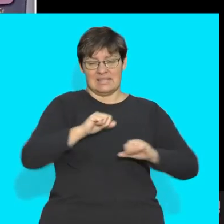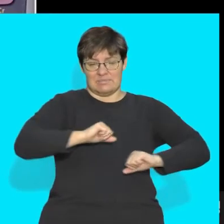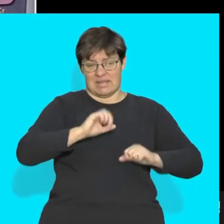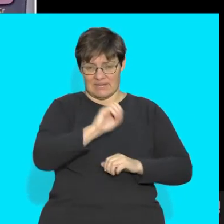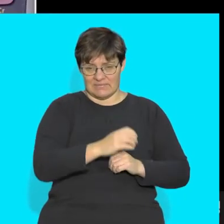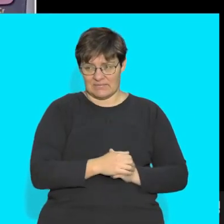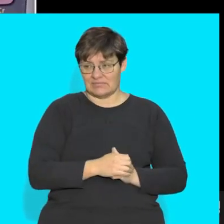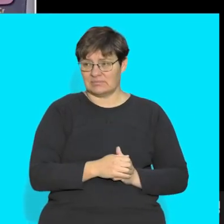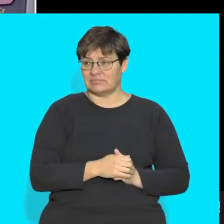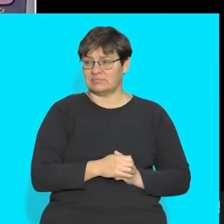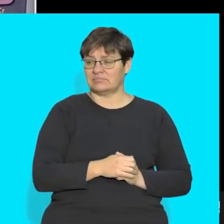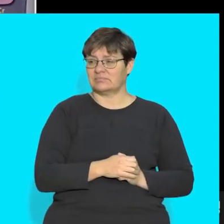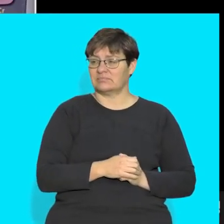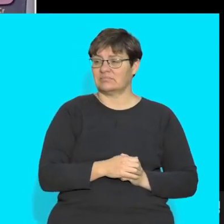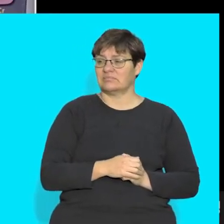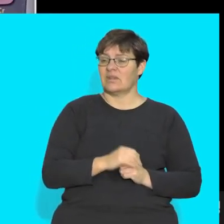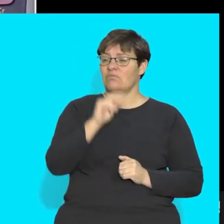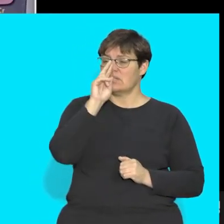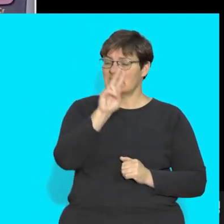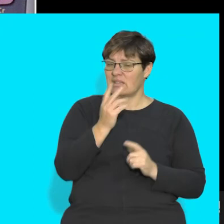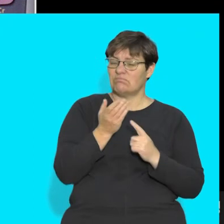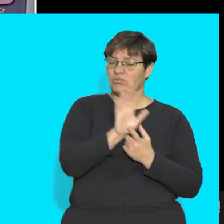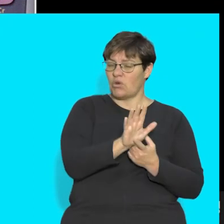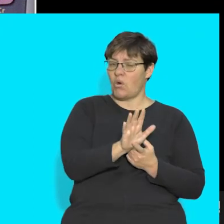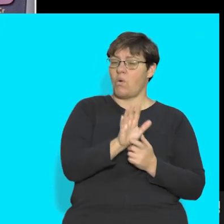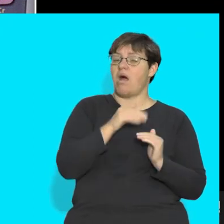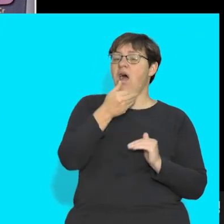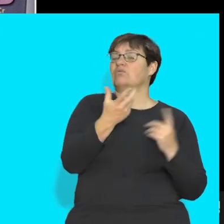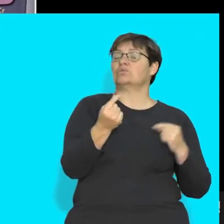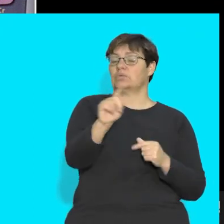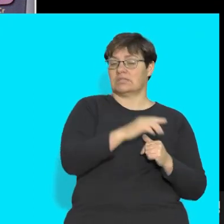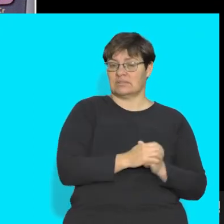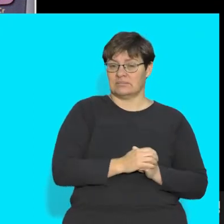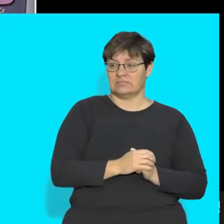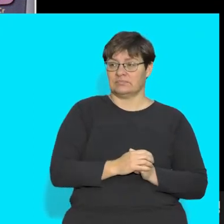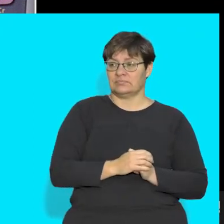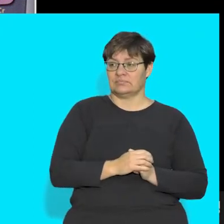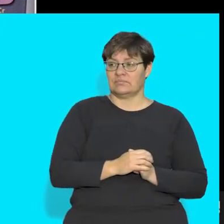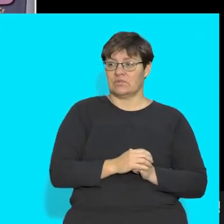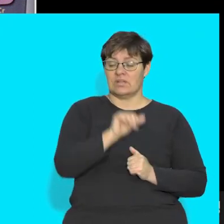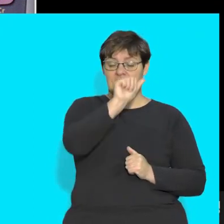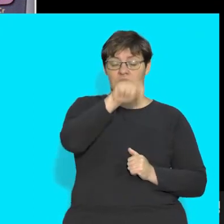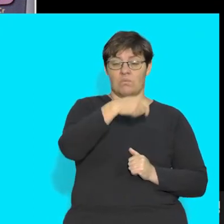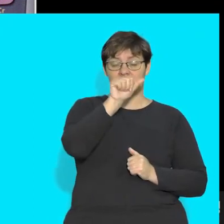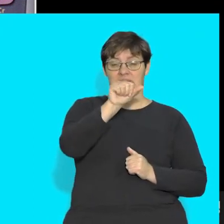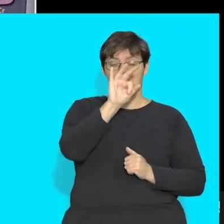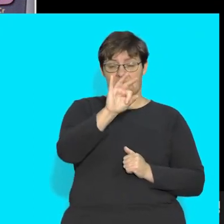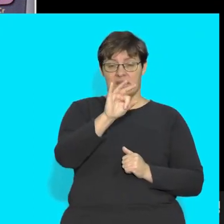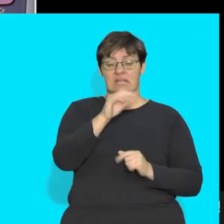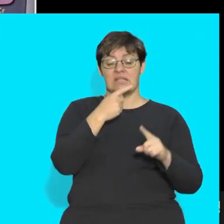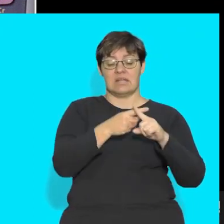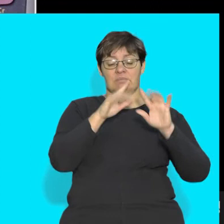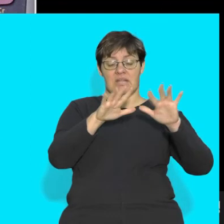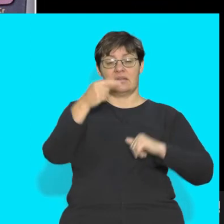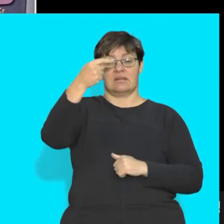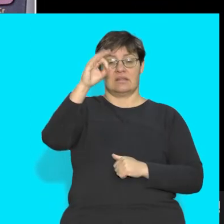to just get some space for us, because I need to show you what to do after that. So 6.63 to the